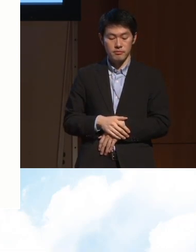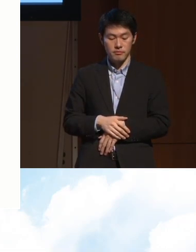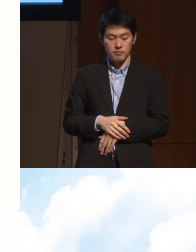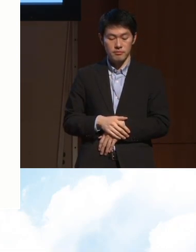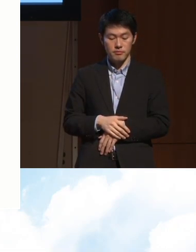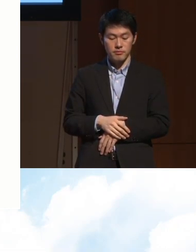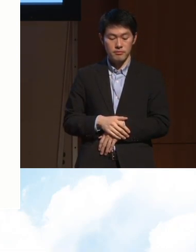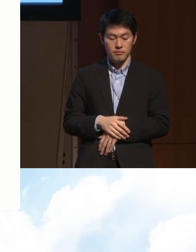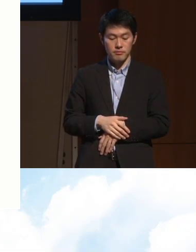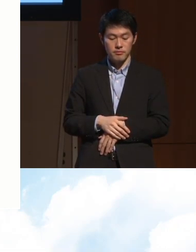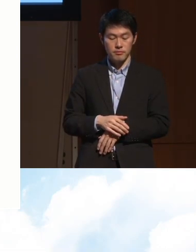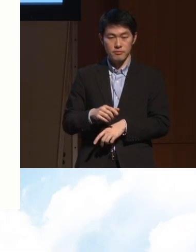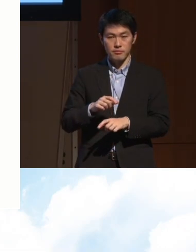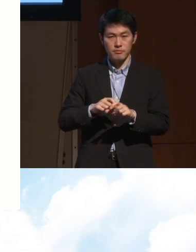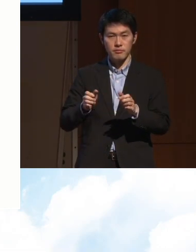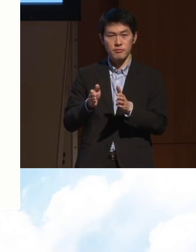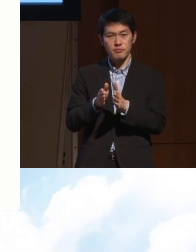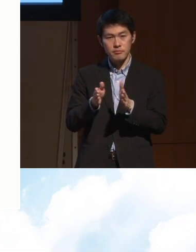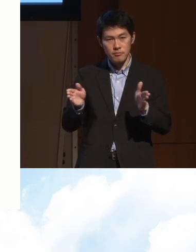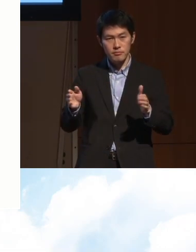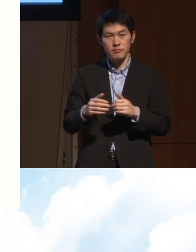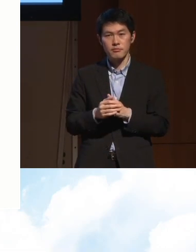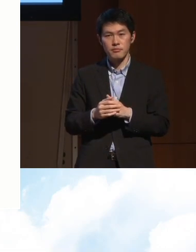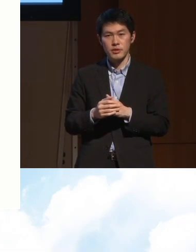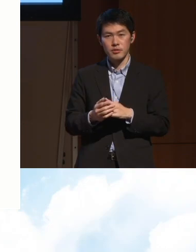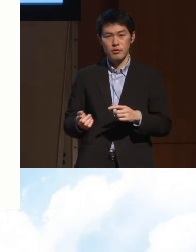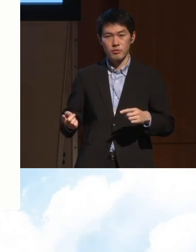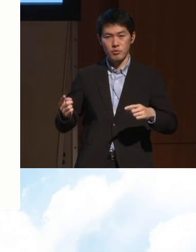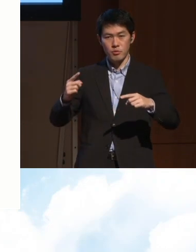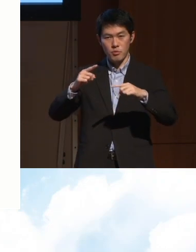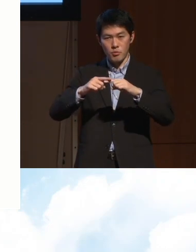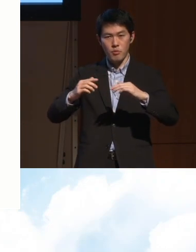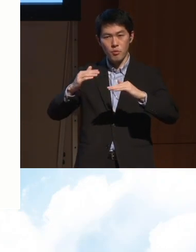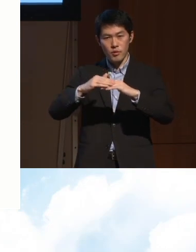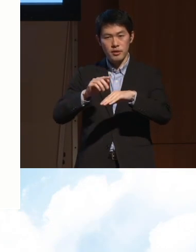ongoing in collaboration with Sumitomo Pharma.